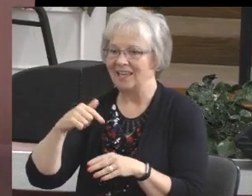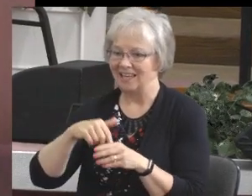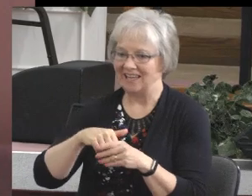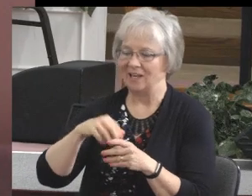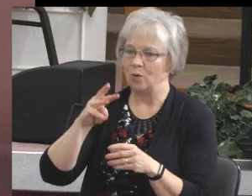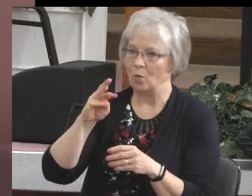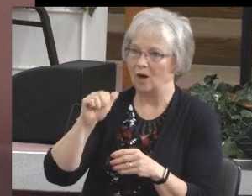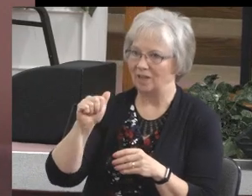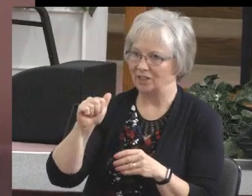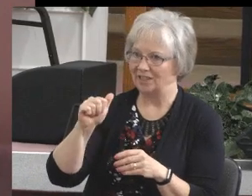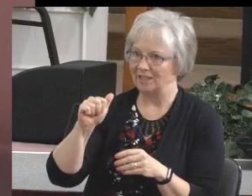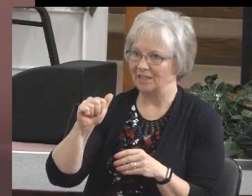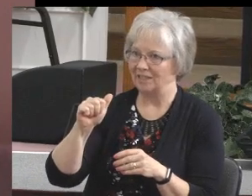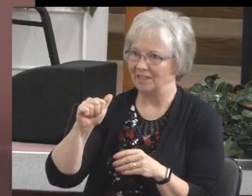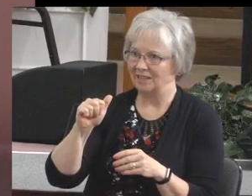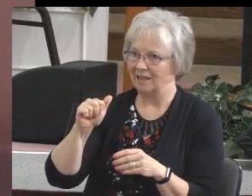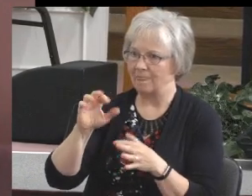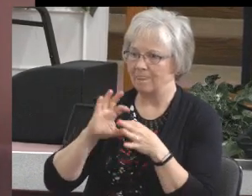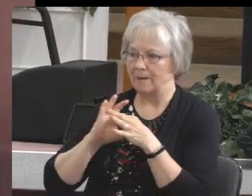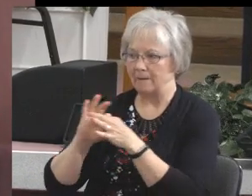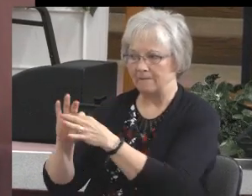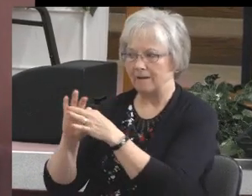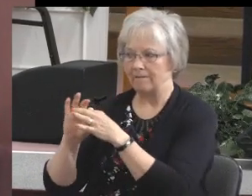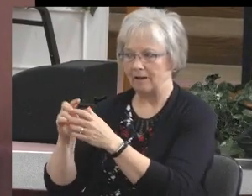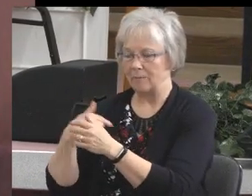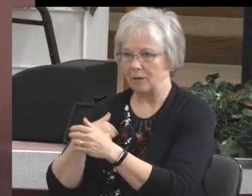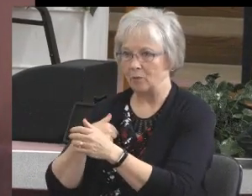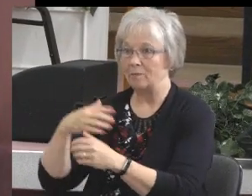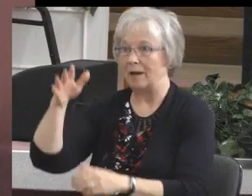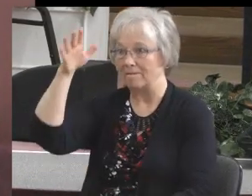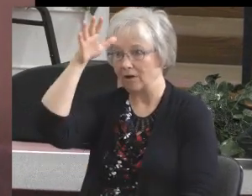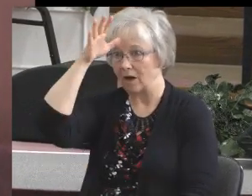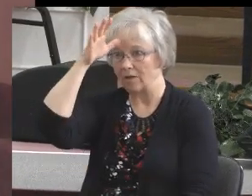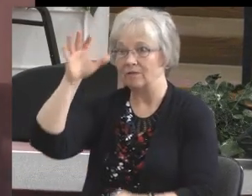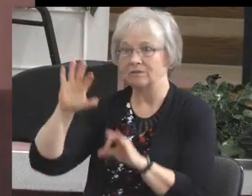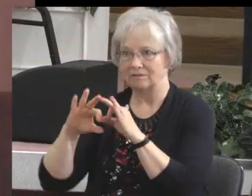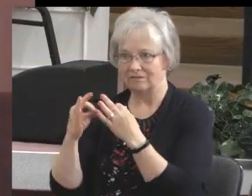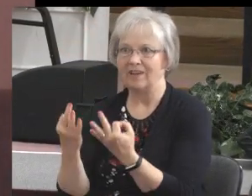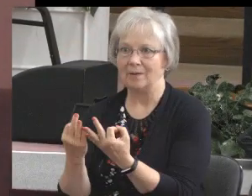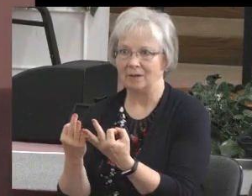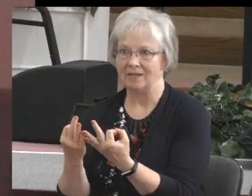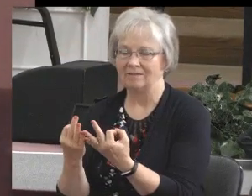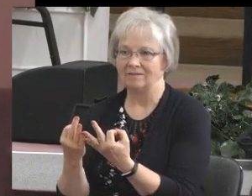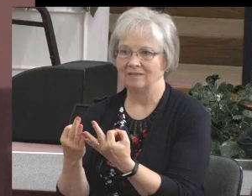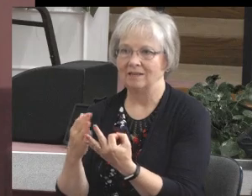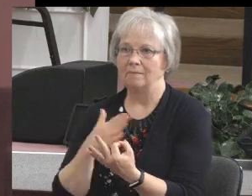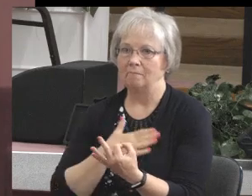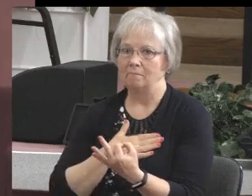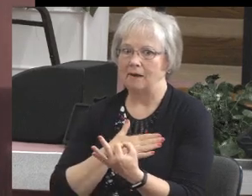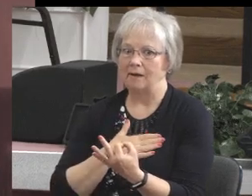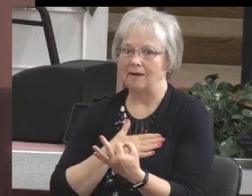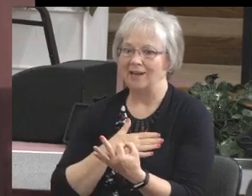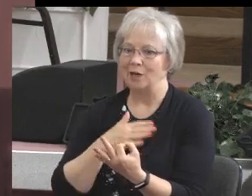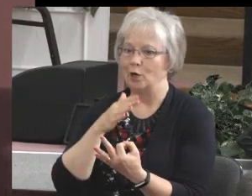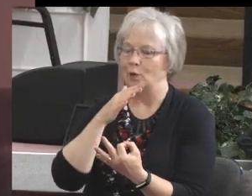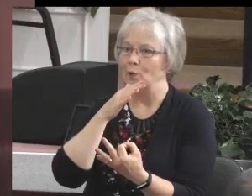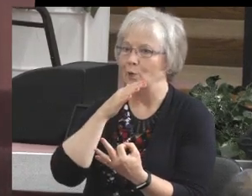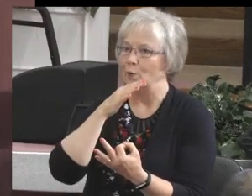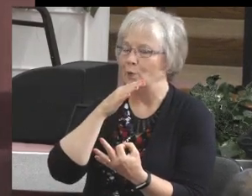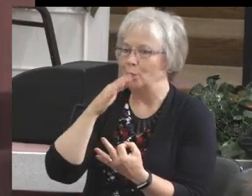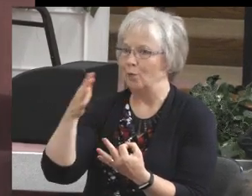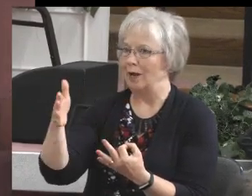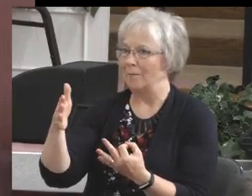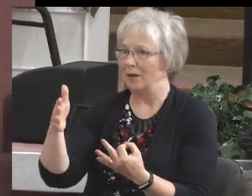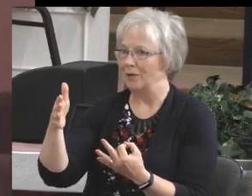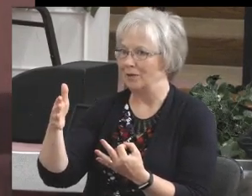me as part of my dad's family, even my grandmother's family who was in the